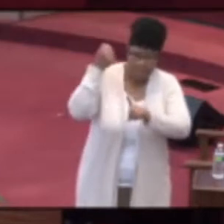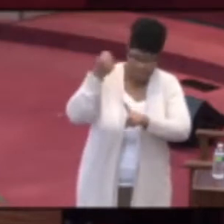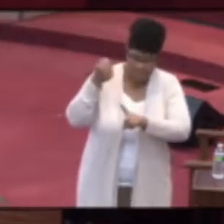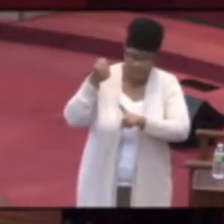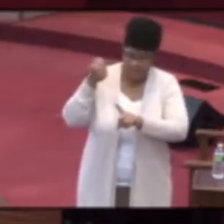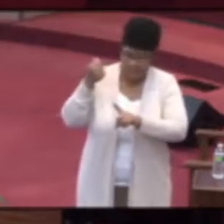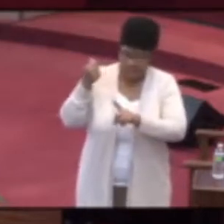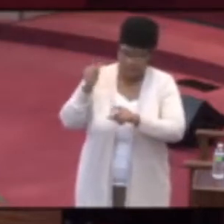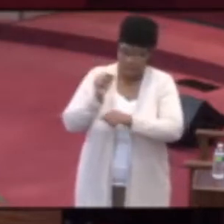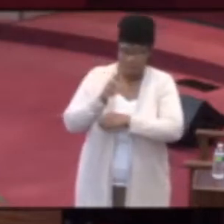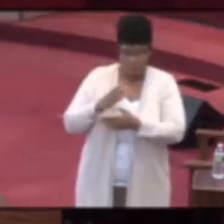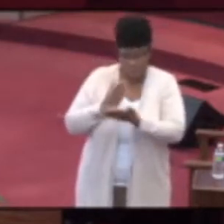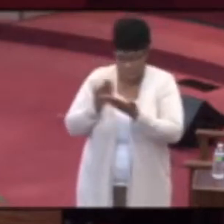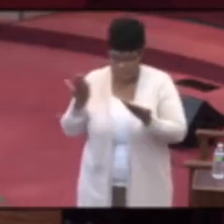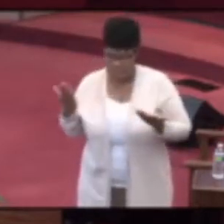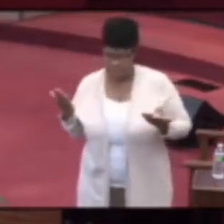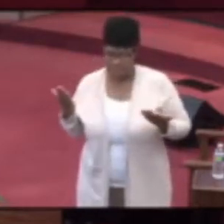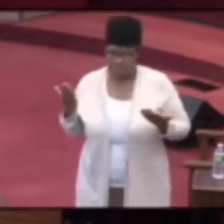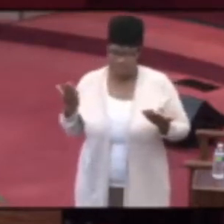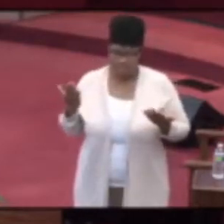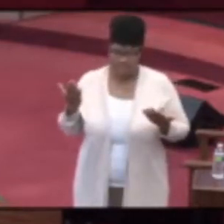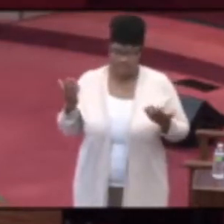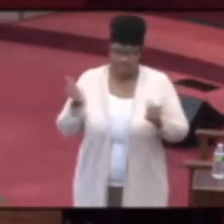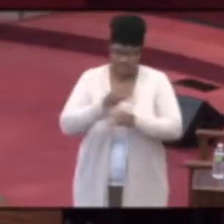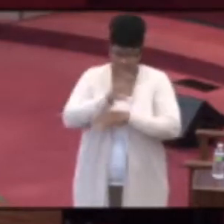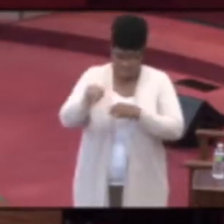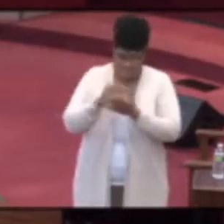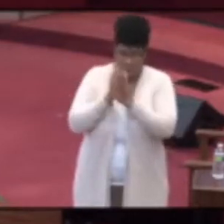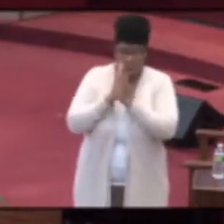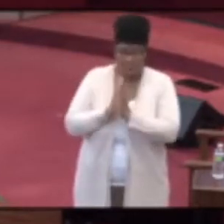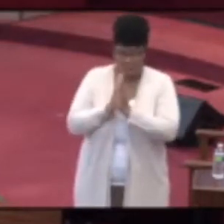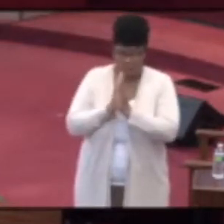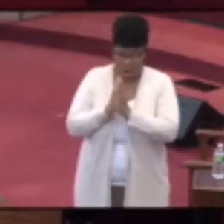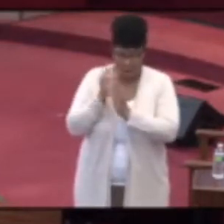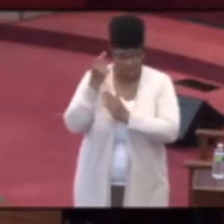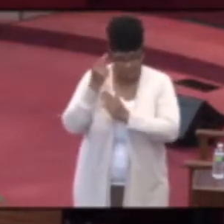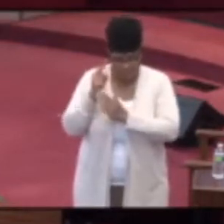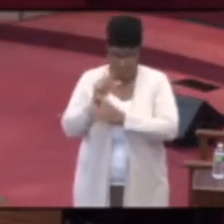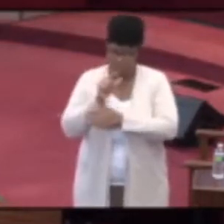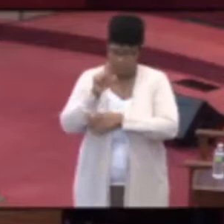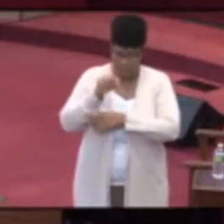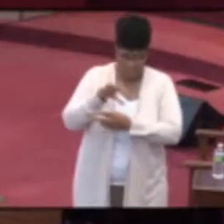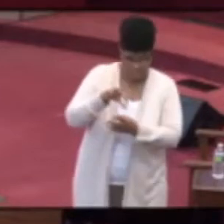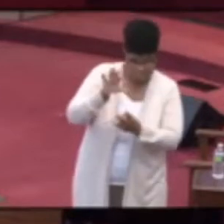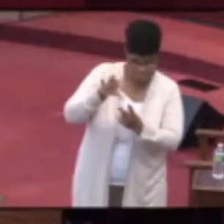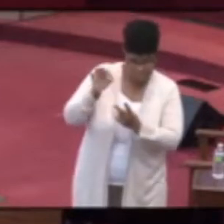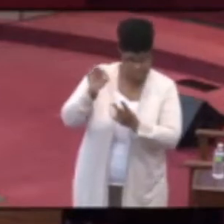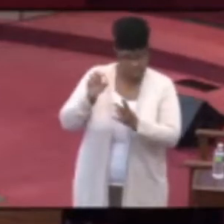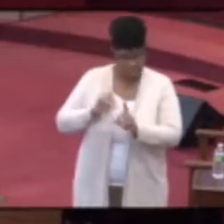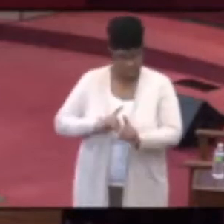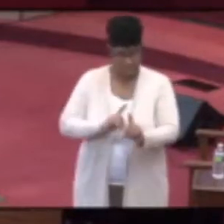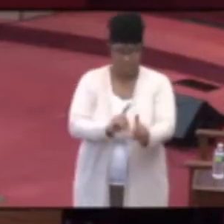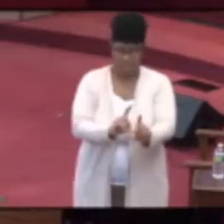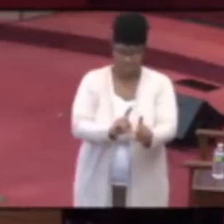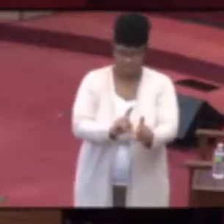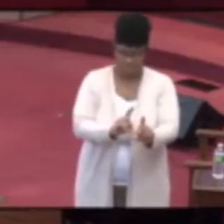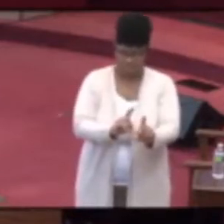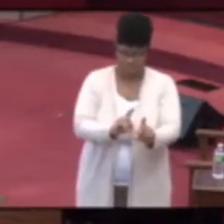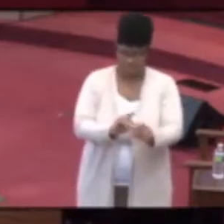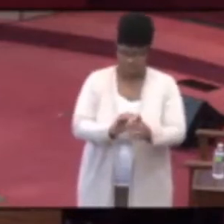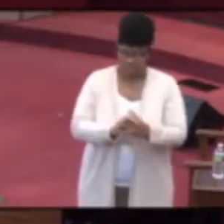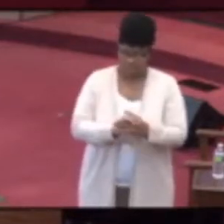I retreat. And among all that he prays with regard to who should be chosen to walk with him